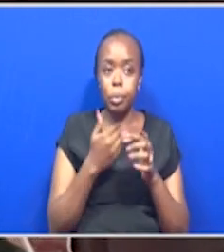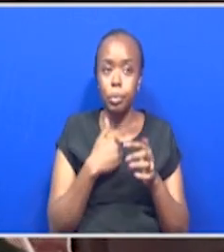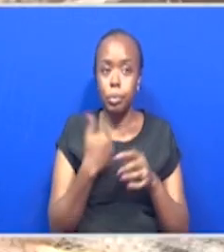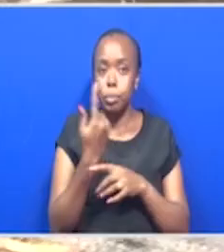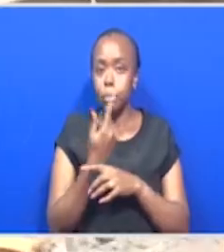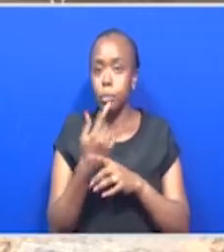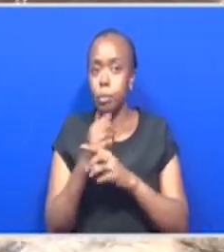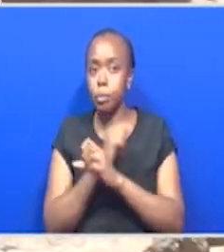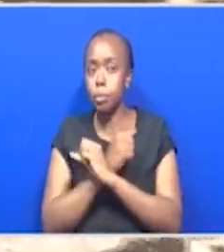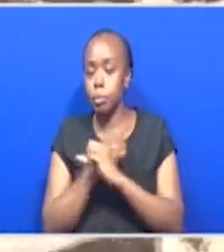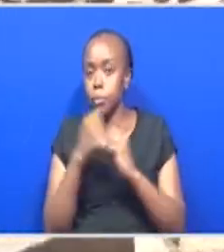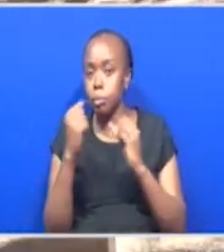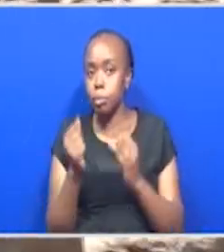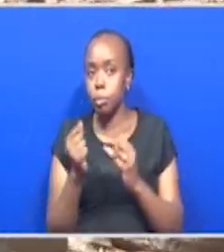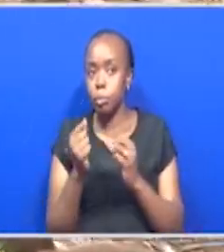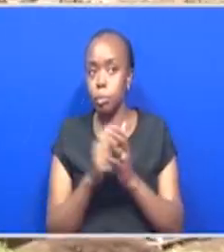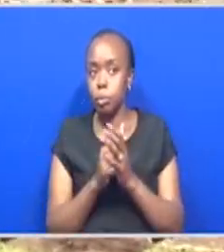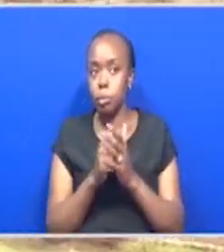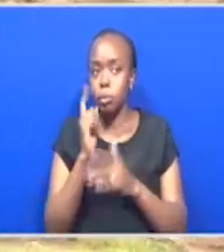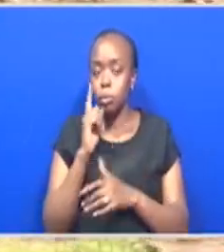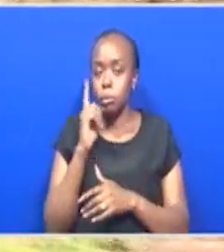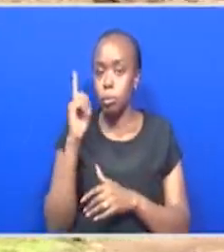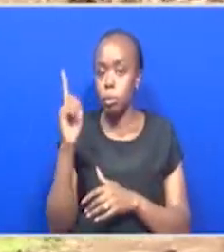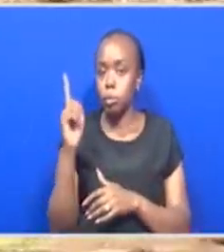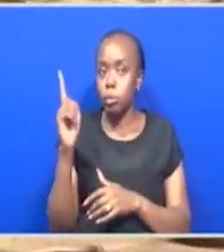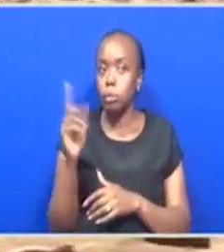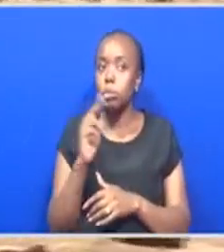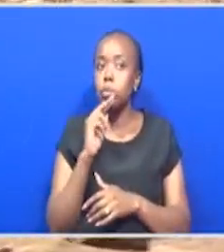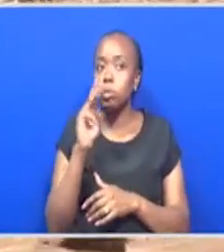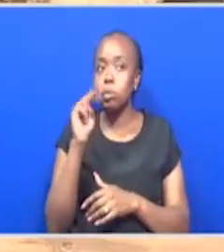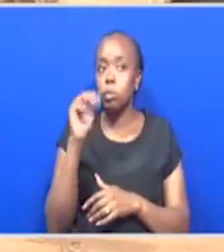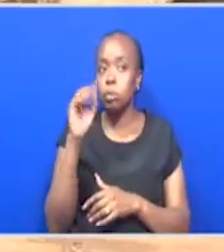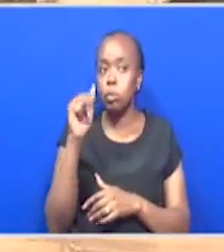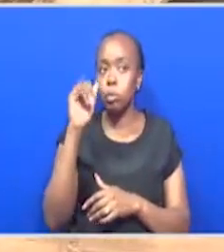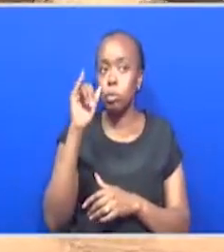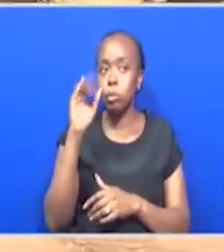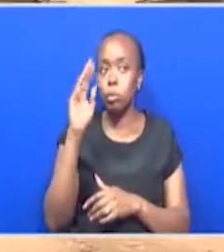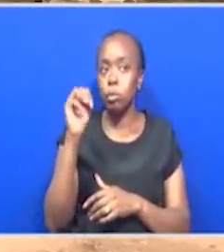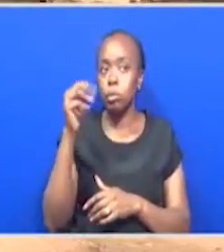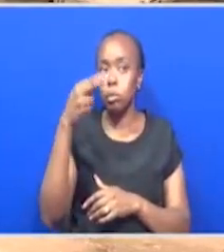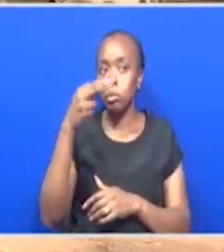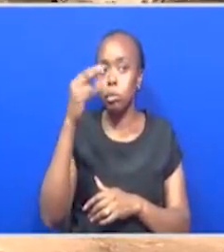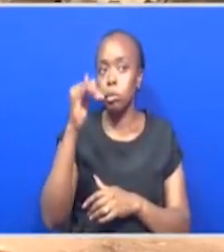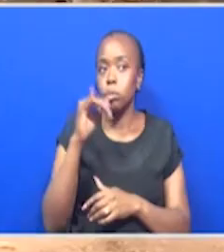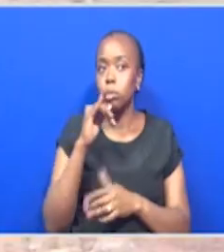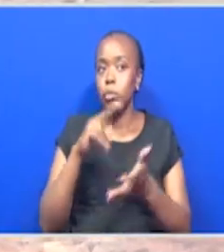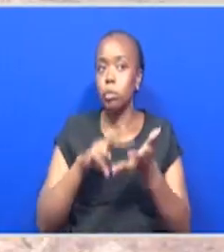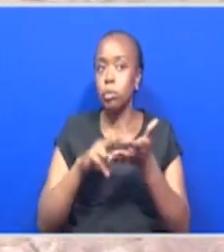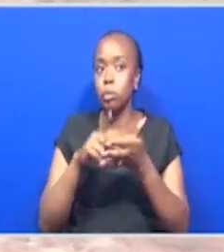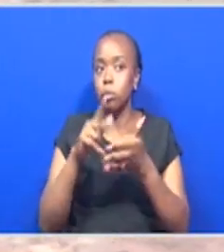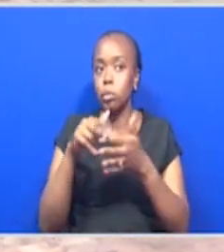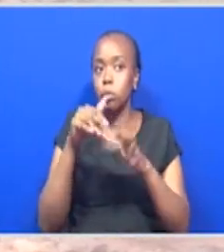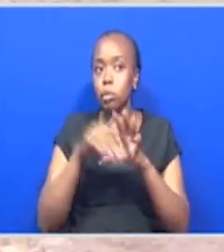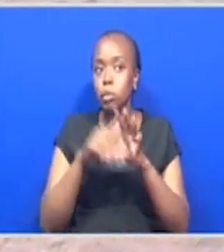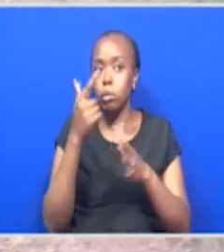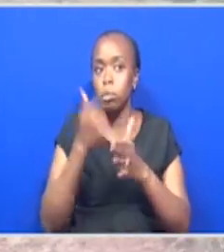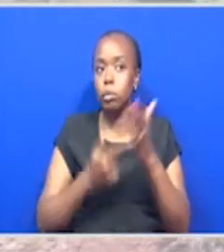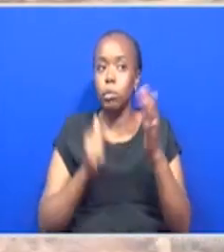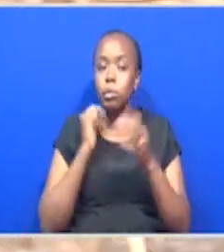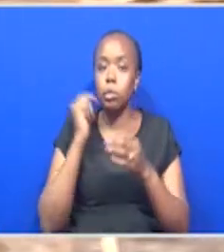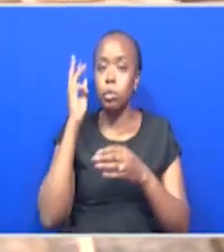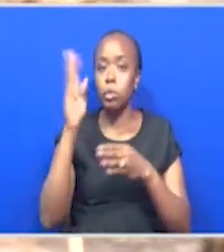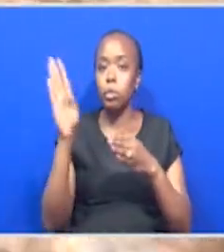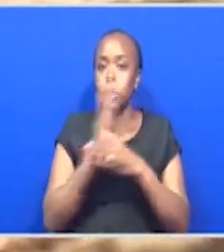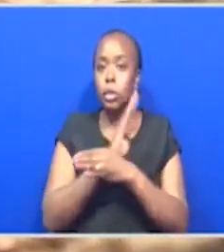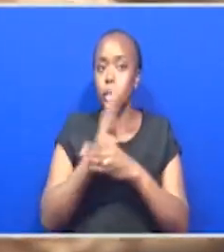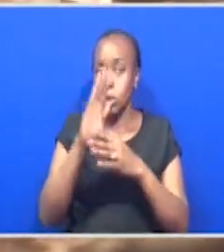tuliokoka. These are the scars of Mai Mahiu tragedy. We took a walk in what was once a busy village